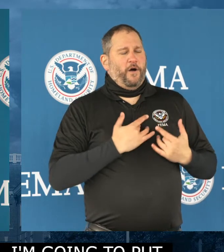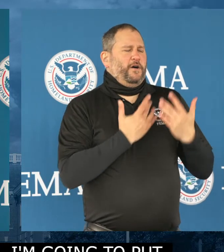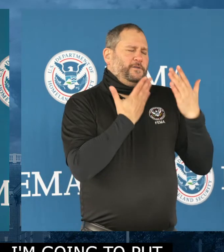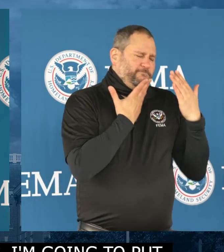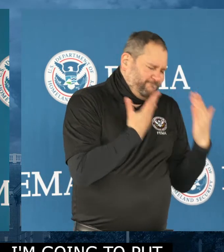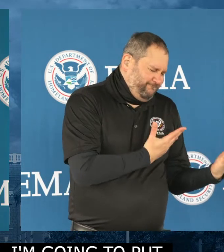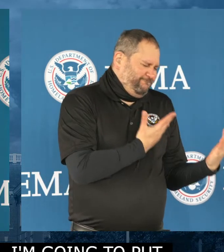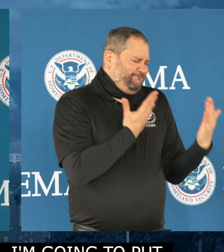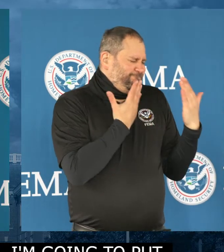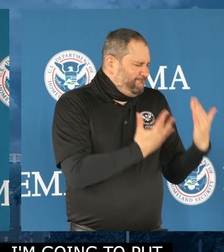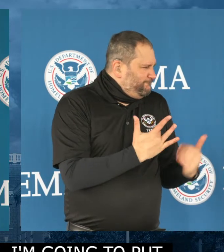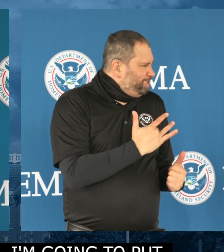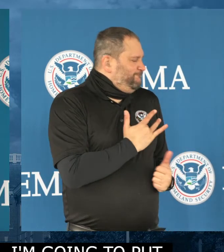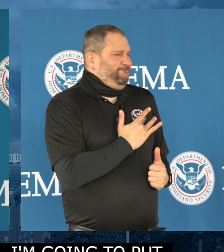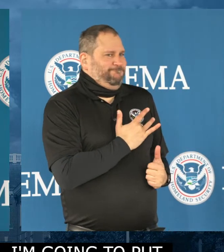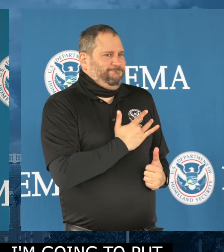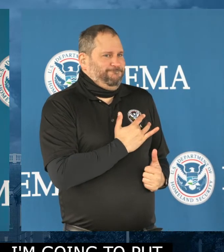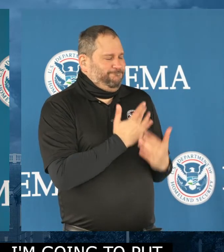state of Delaware.